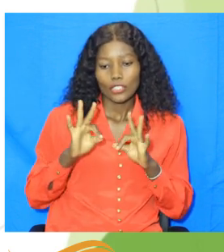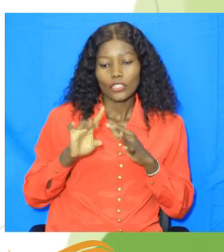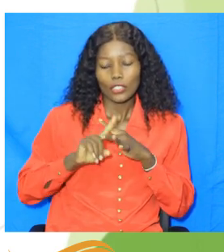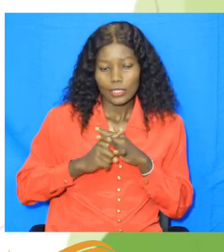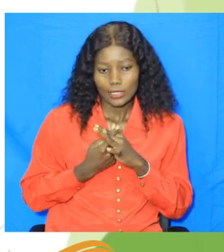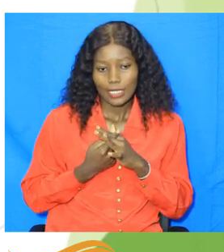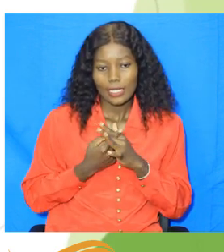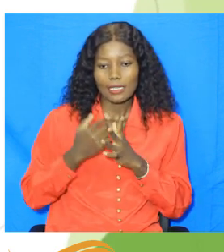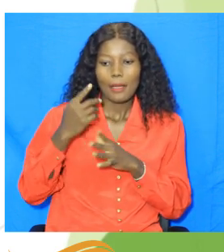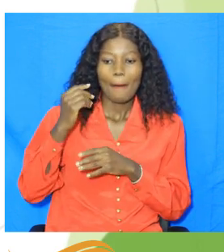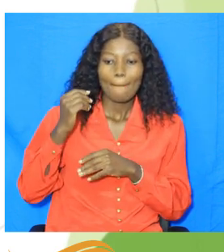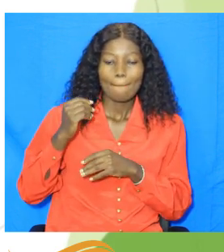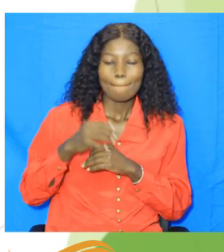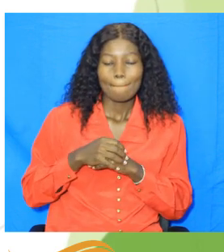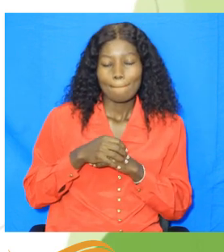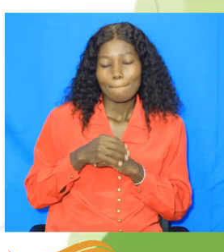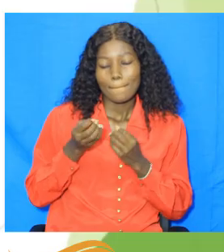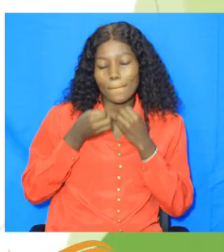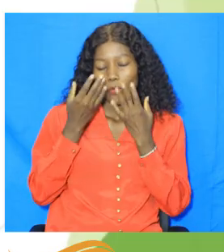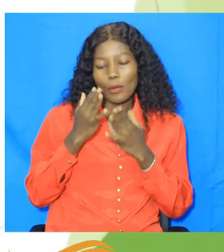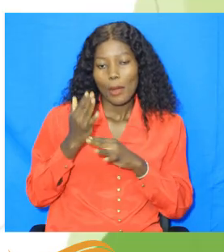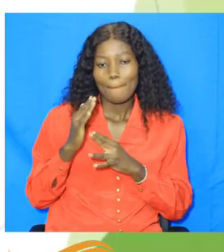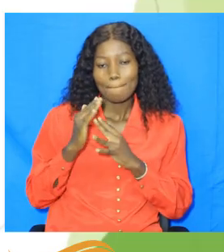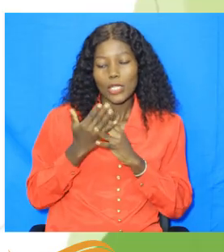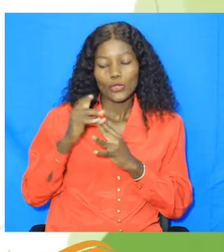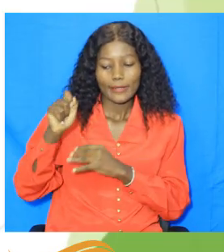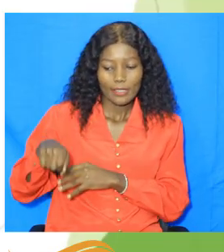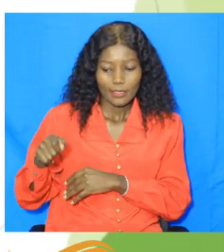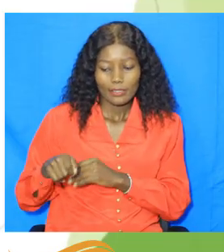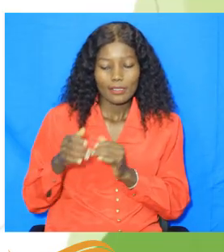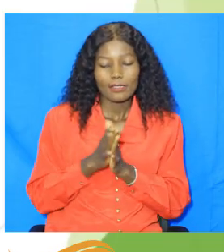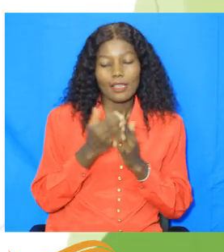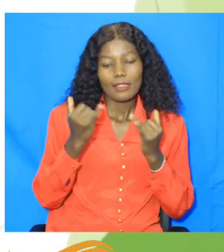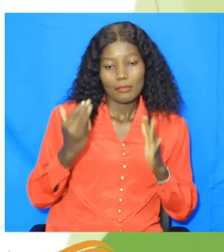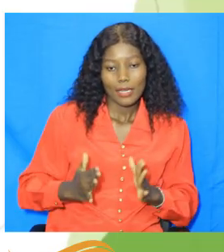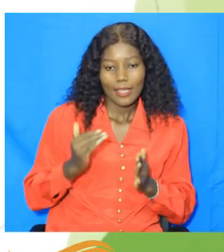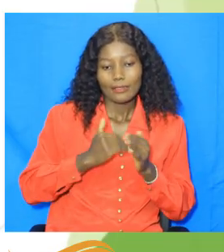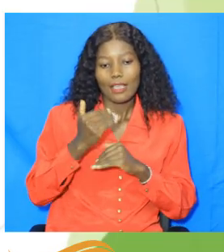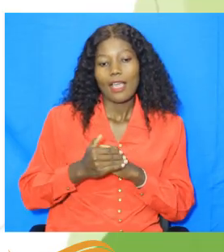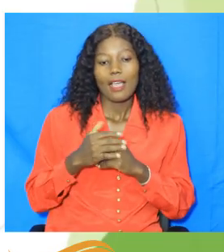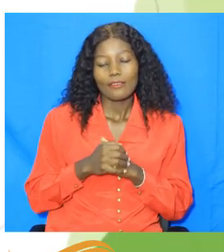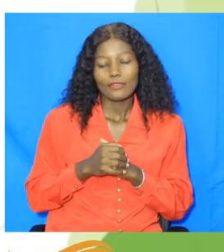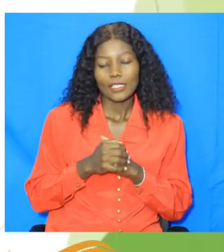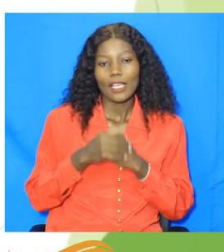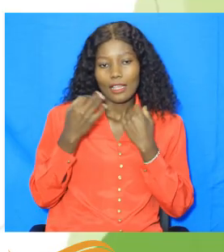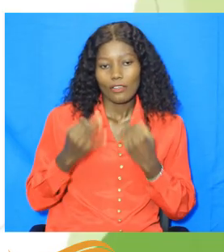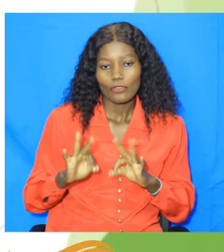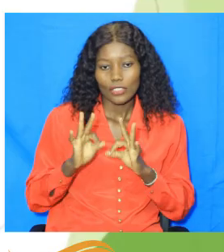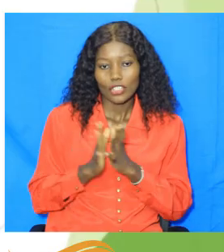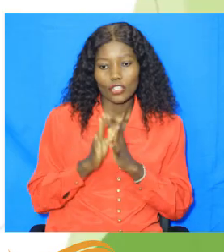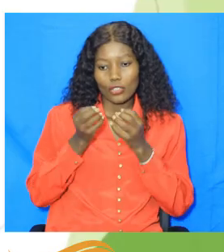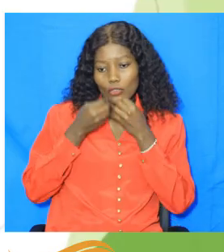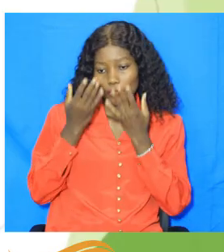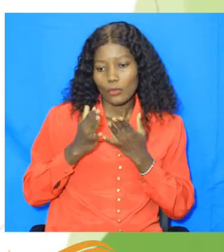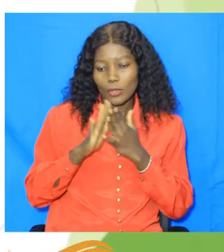between the judges and the athletes. After the formal salutation, the